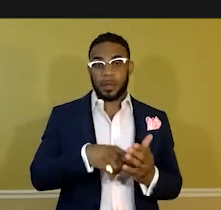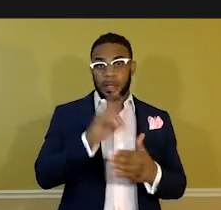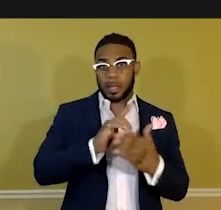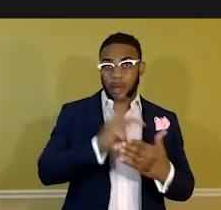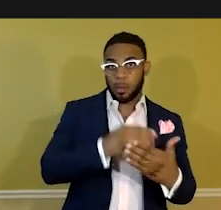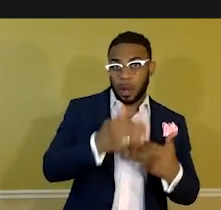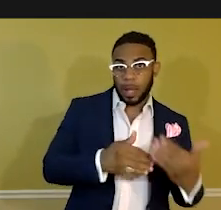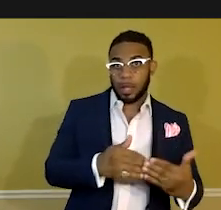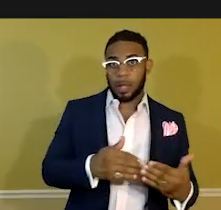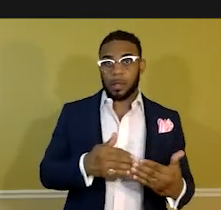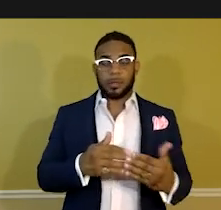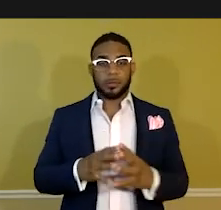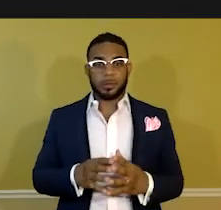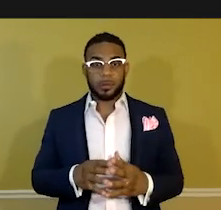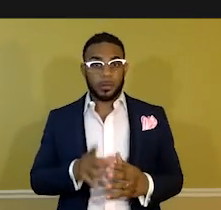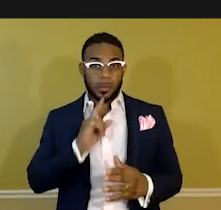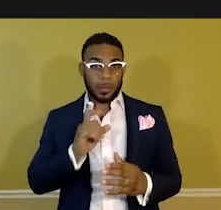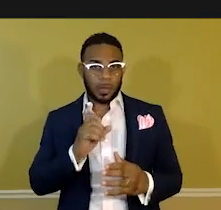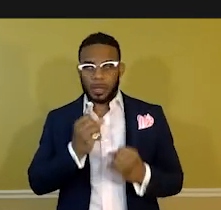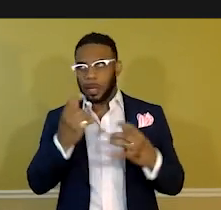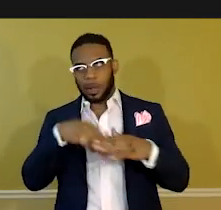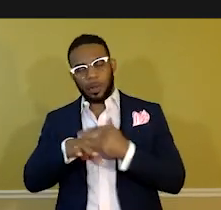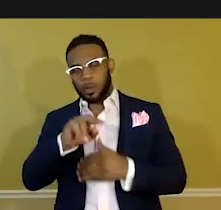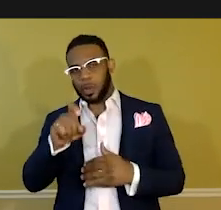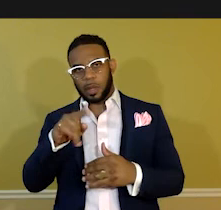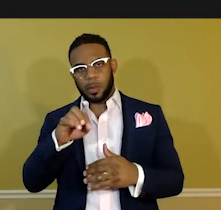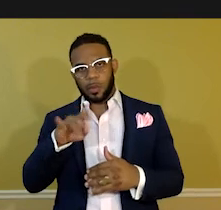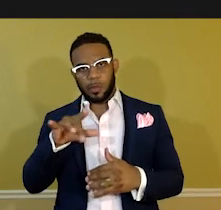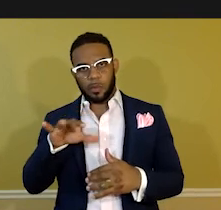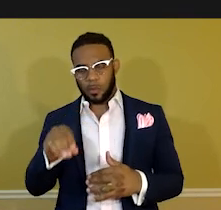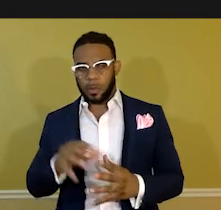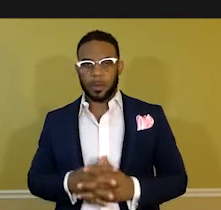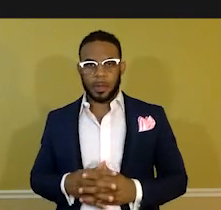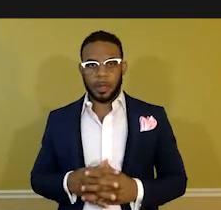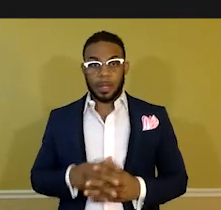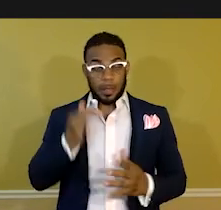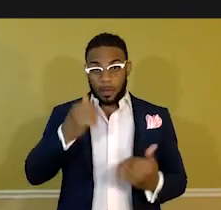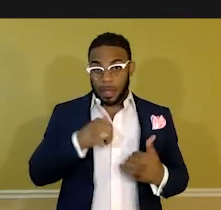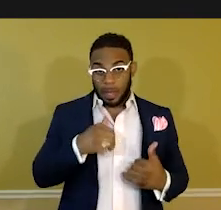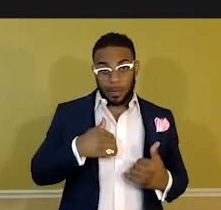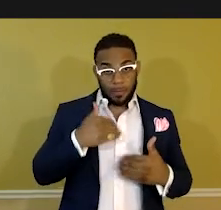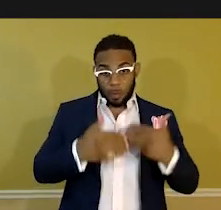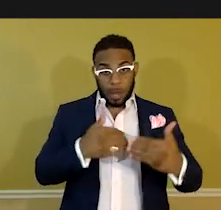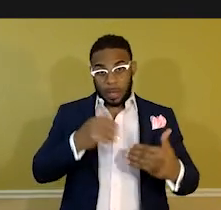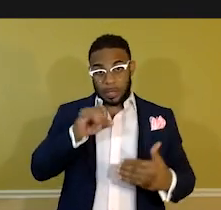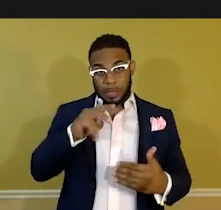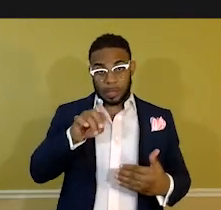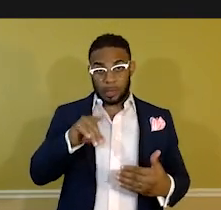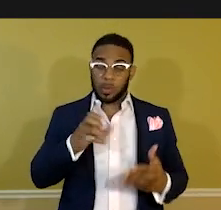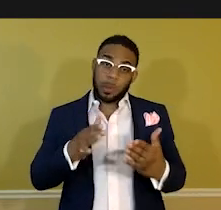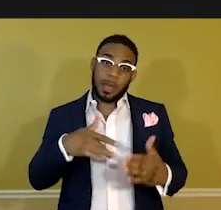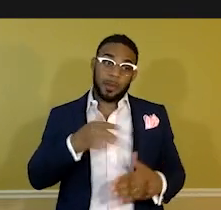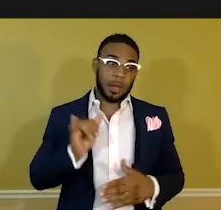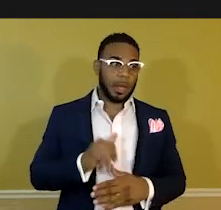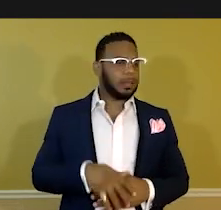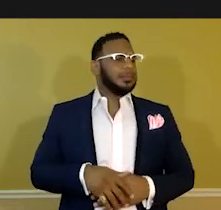design process. Um, there's a ton that goes into UX portfolios. Um, if you have imposter syndrome, so you might feel